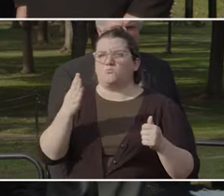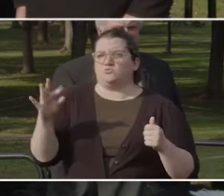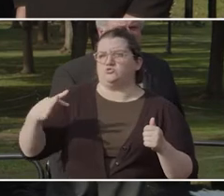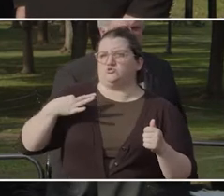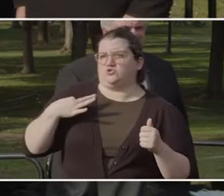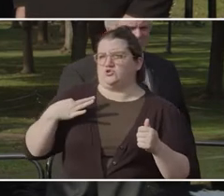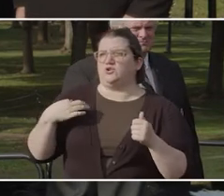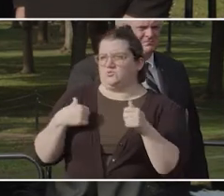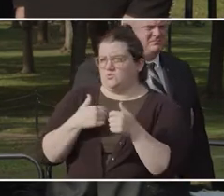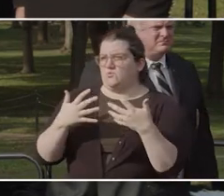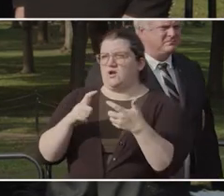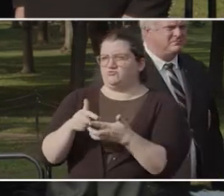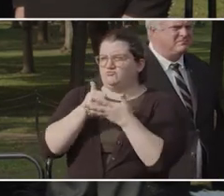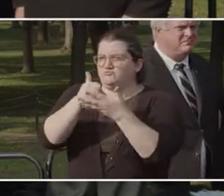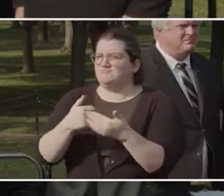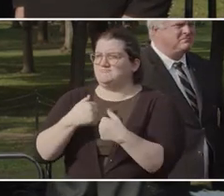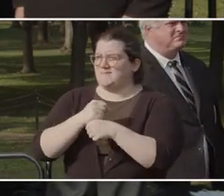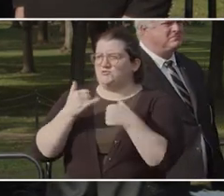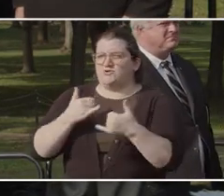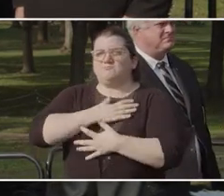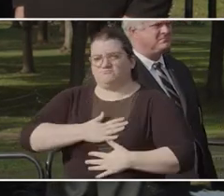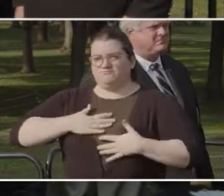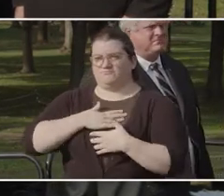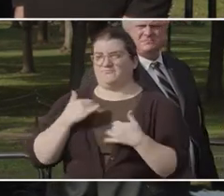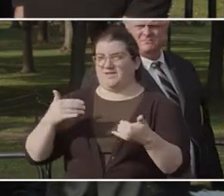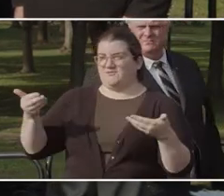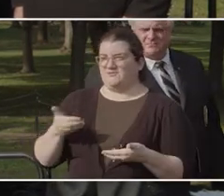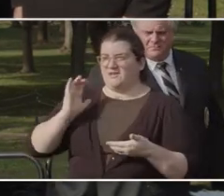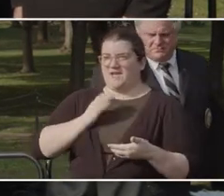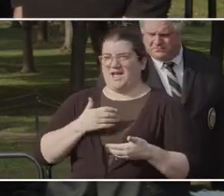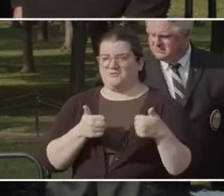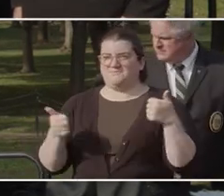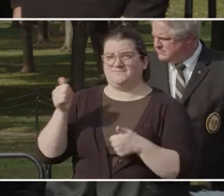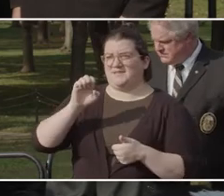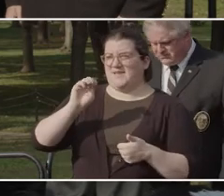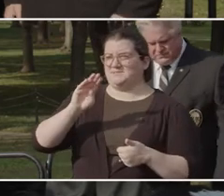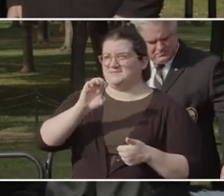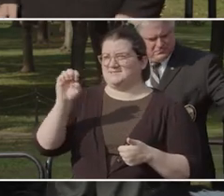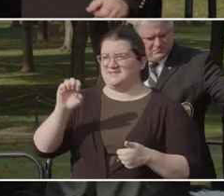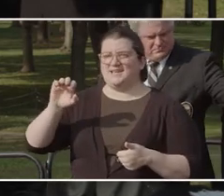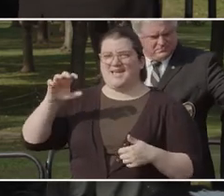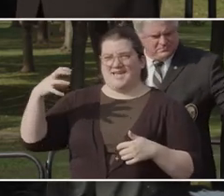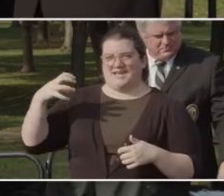my pleasure to introduce our Master of Ceremonies, Captain Dennis Faraday, United States Navy, retired.